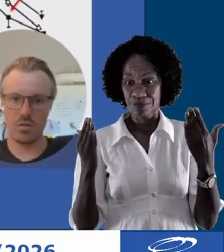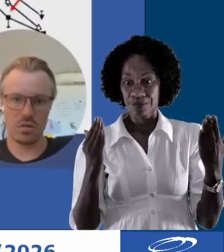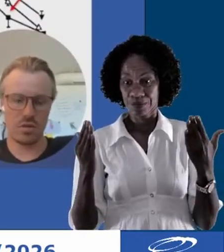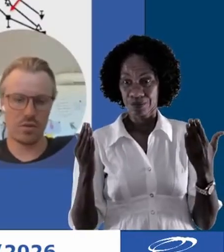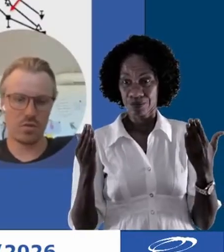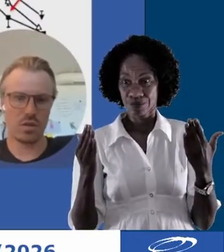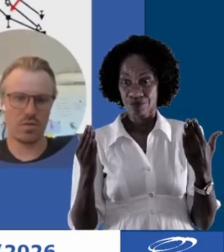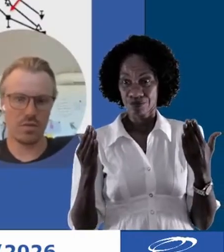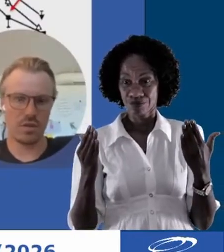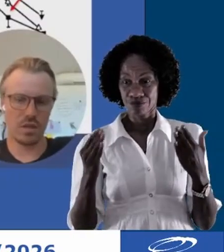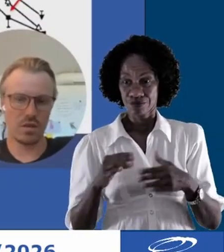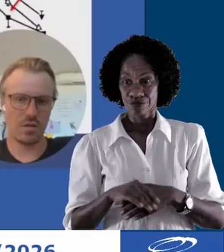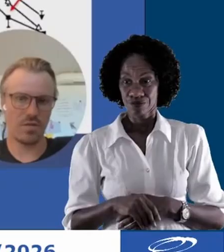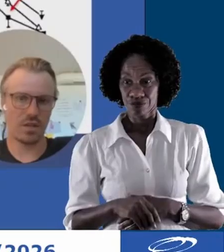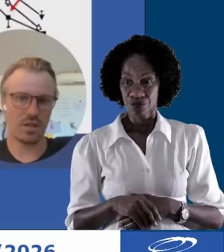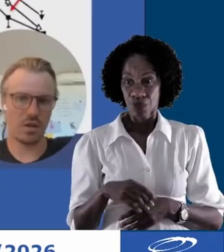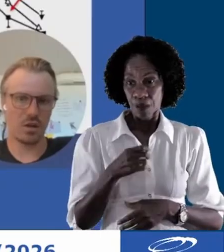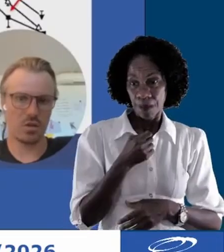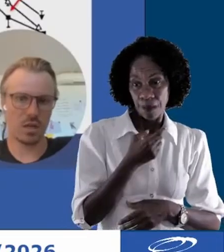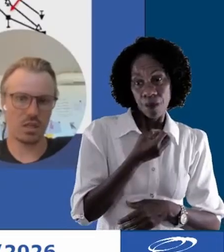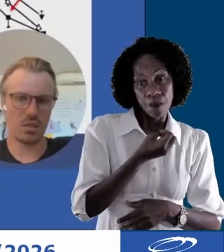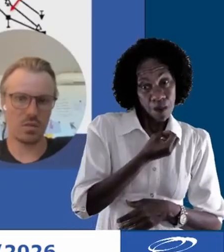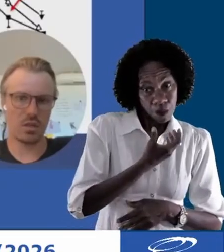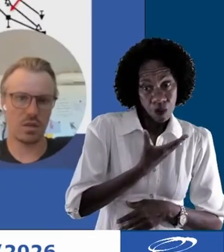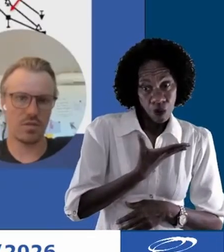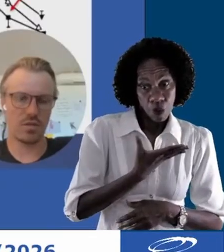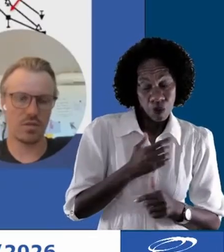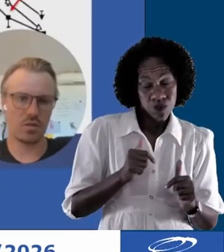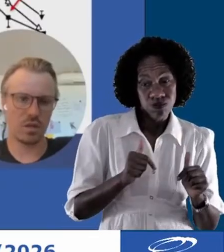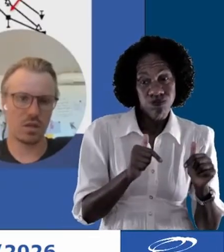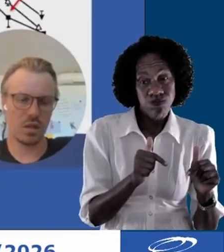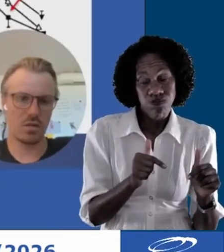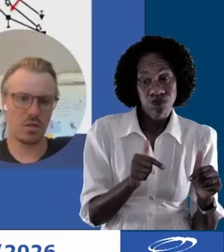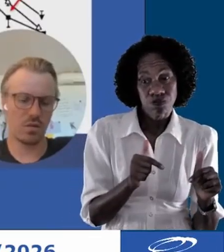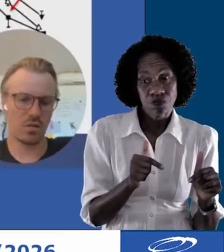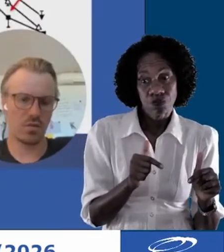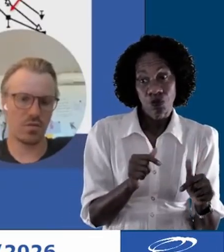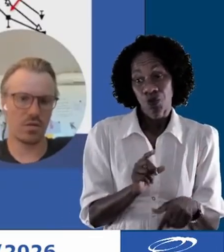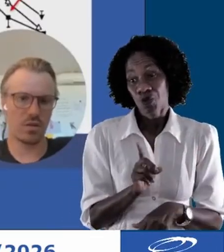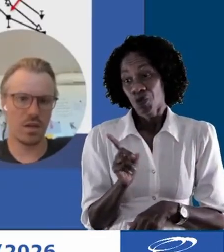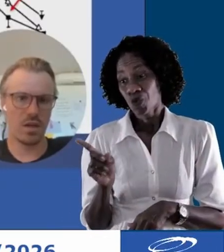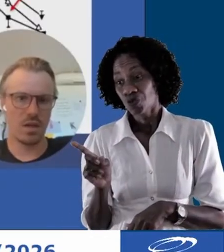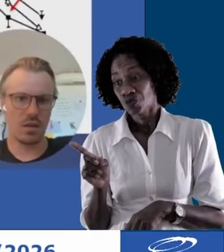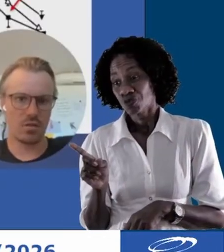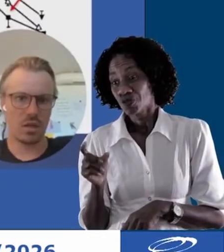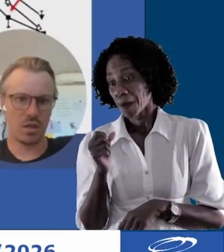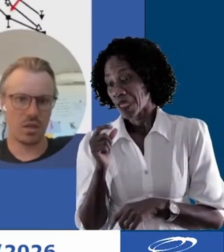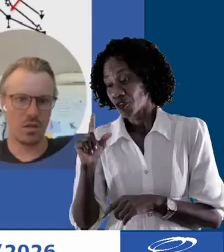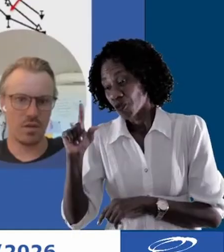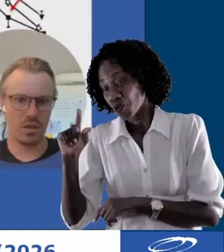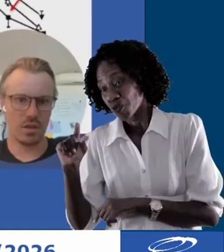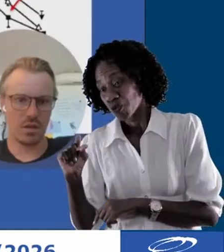vitro study from 2015 on infected osteoblasts with Staph aureus, and here the authors found